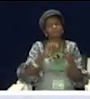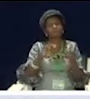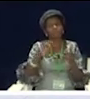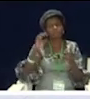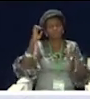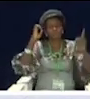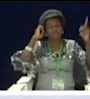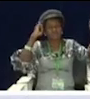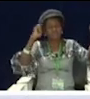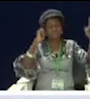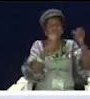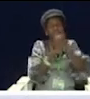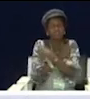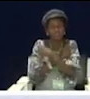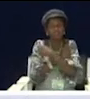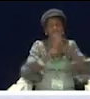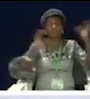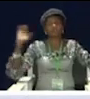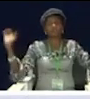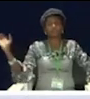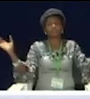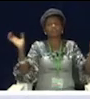loves celebrations.